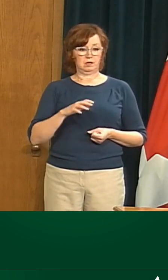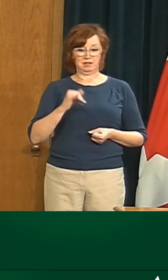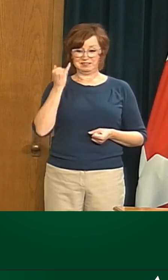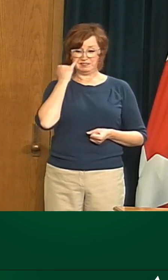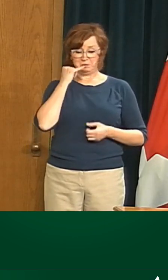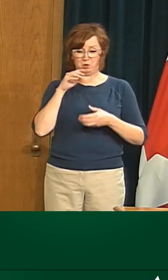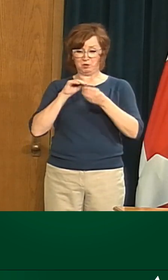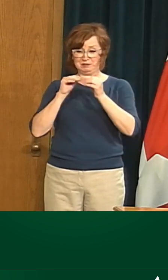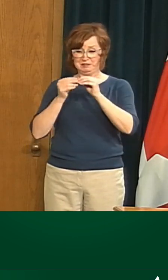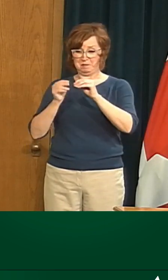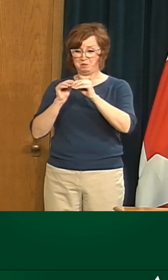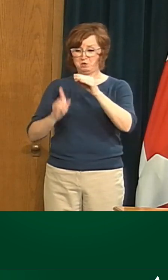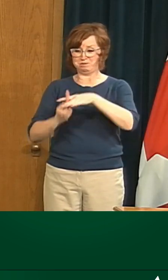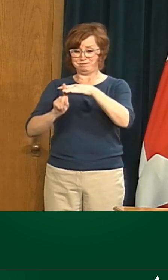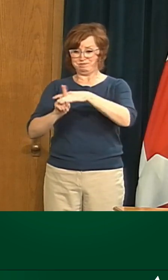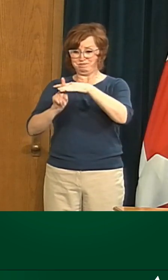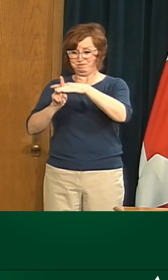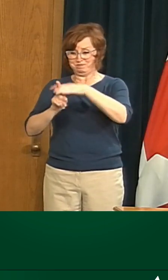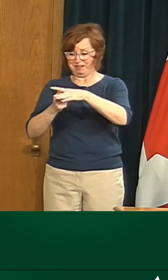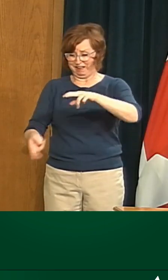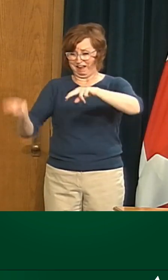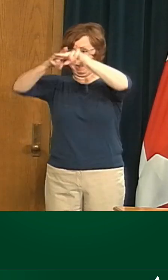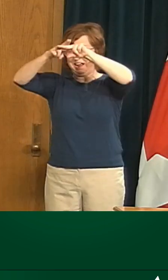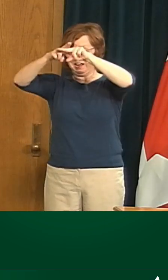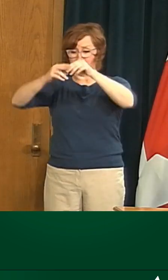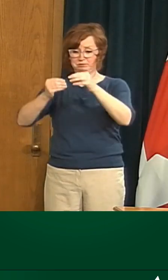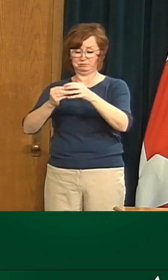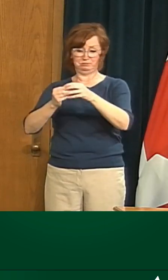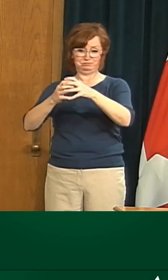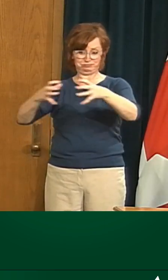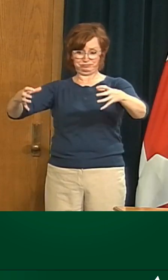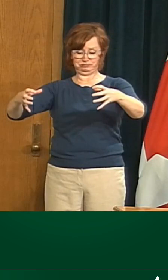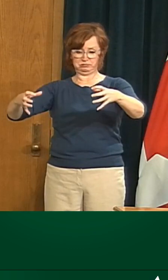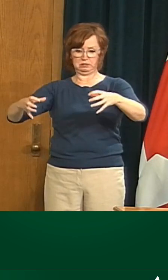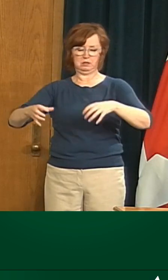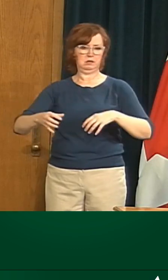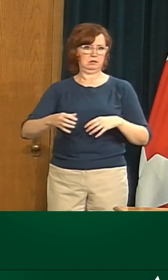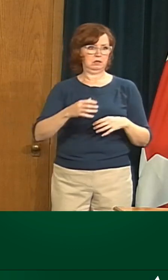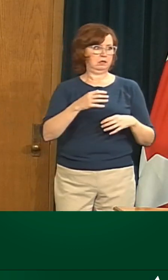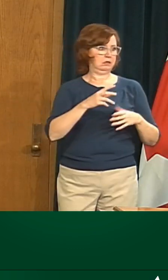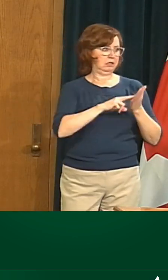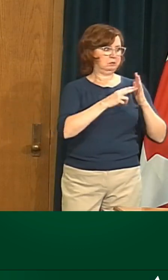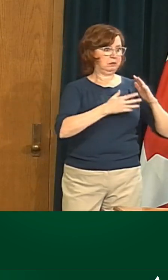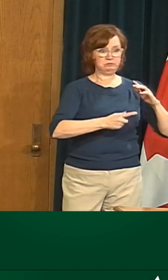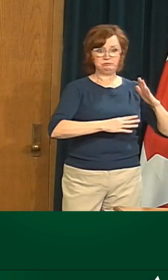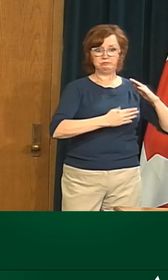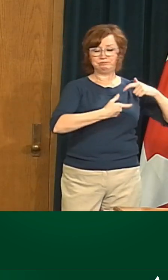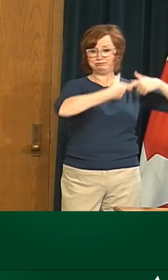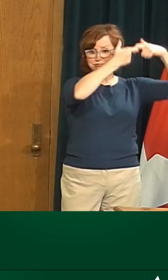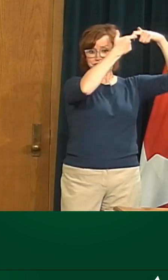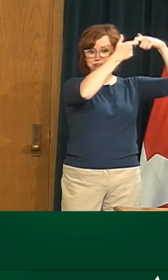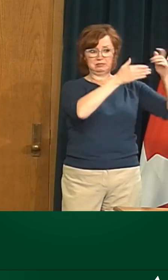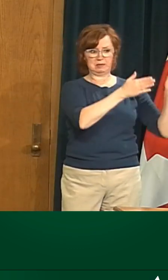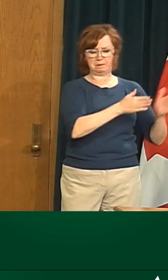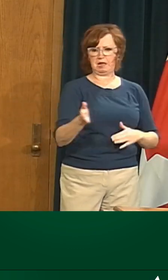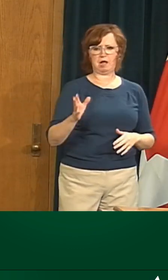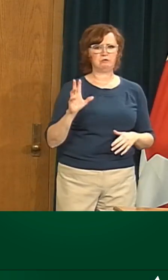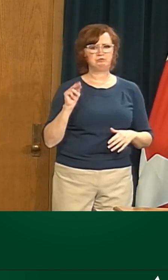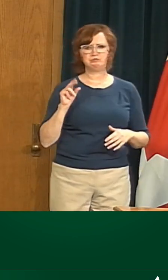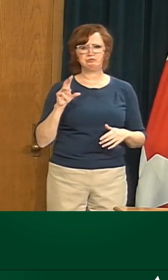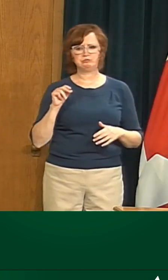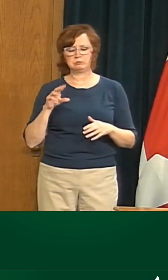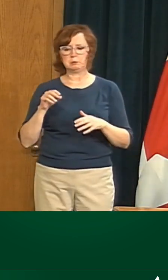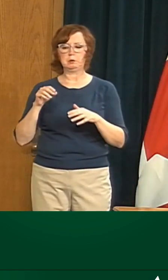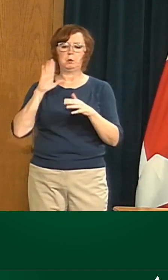The answer is to understand precisely why that spike in numbers is there, where it's coming from, and how can we address it. Anything to add to that,